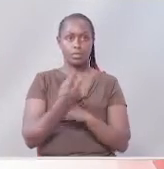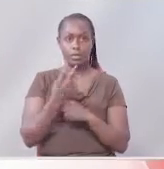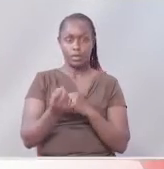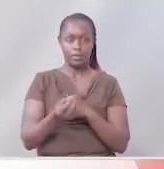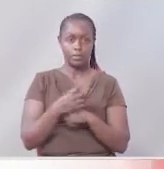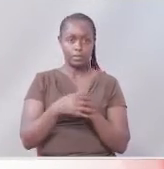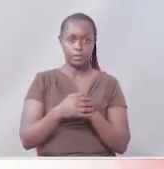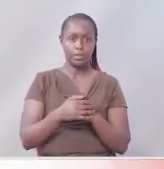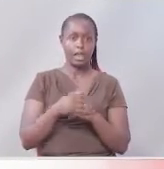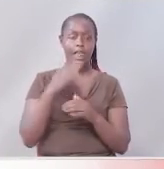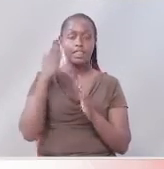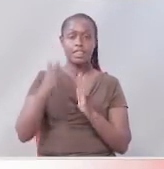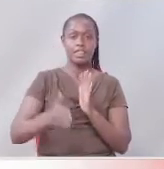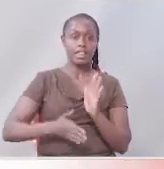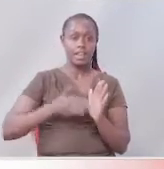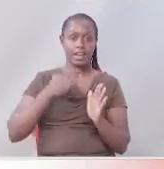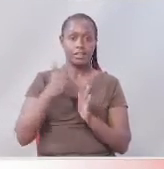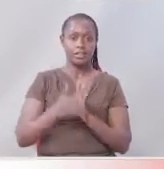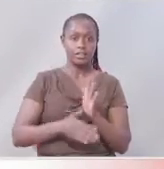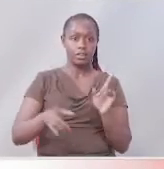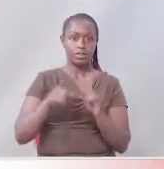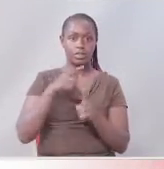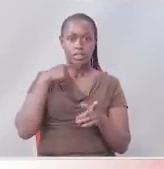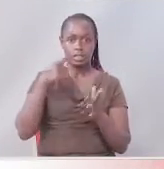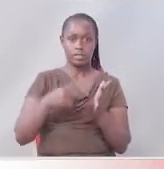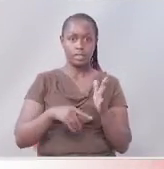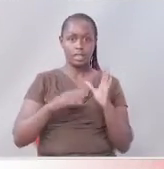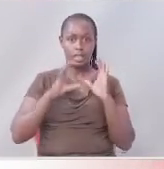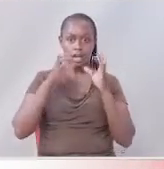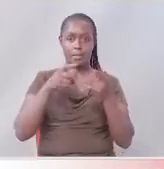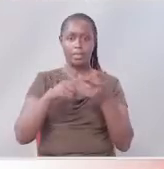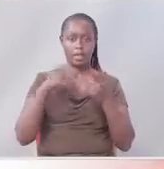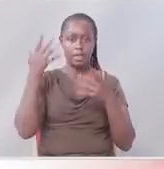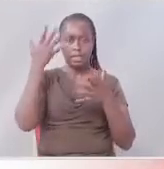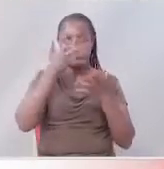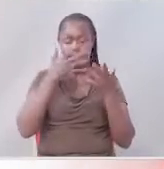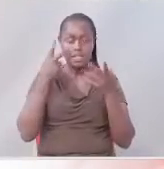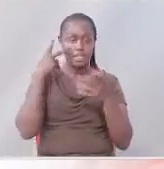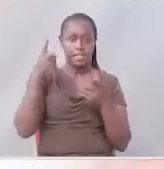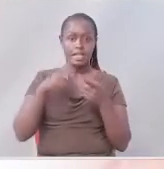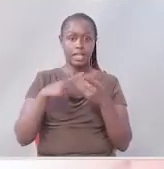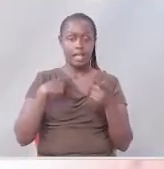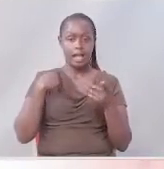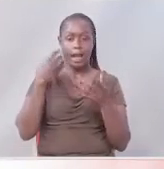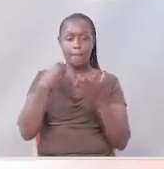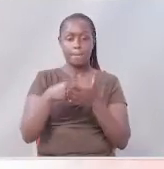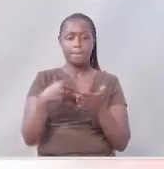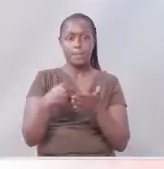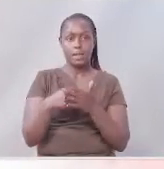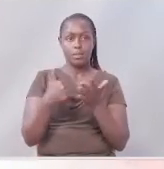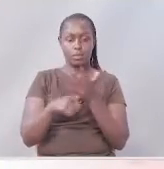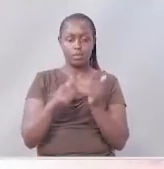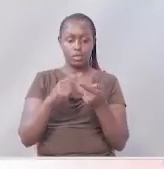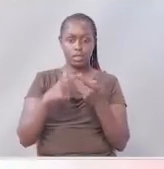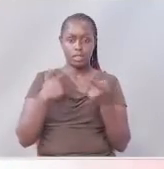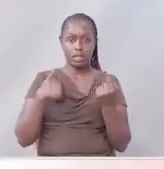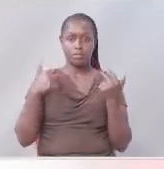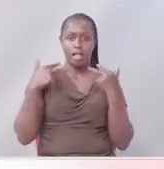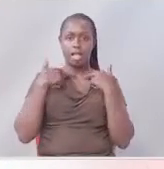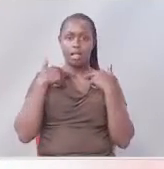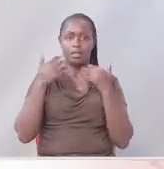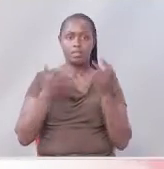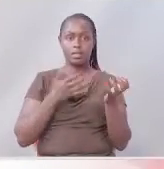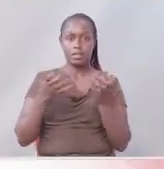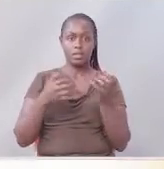The Naivasha-based brewer now admits that the company is facing a financial crisis which has halted business